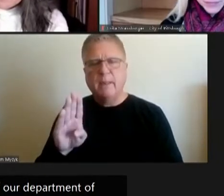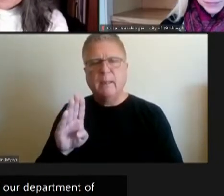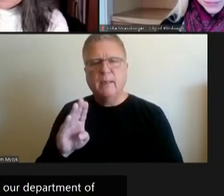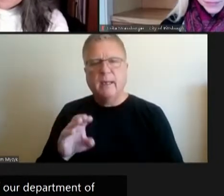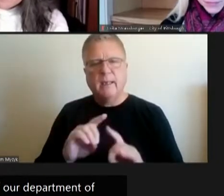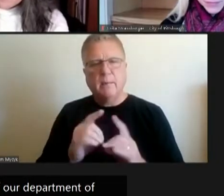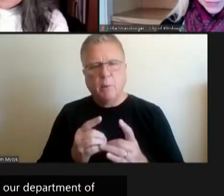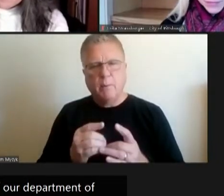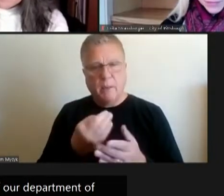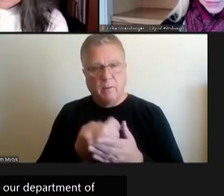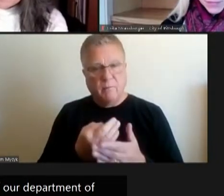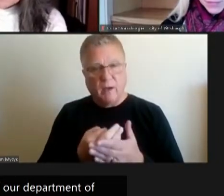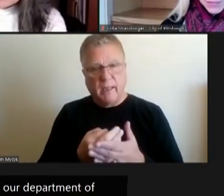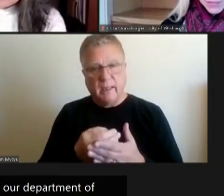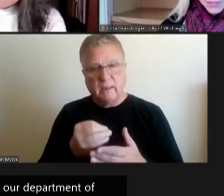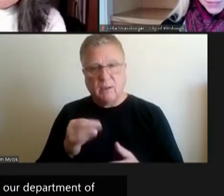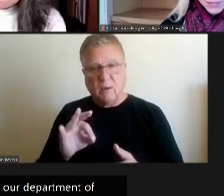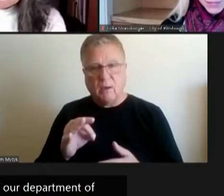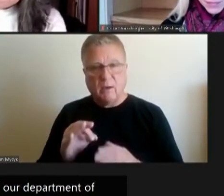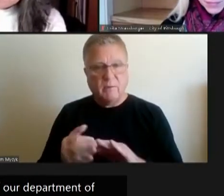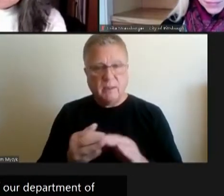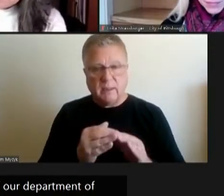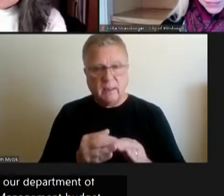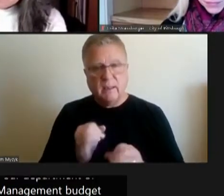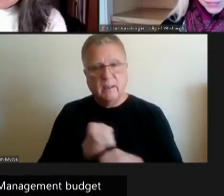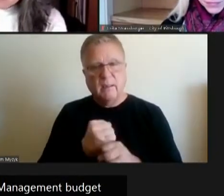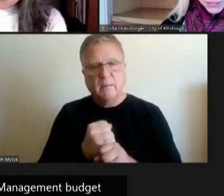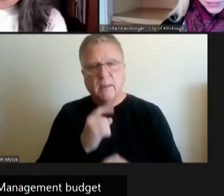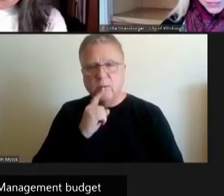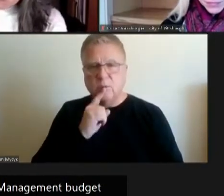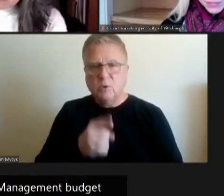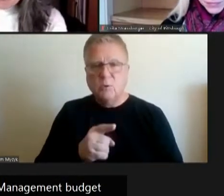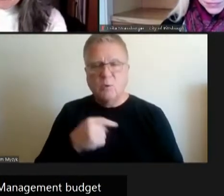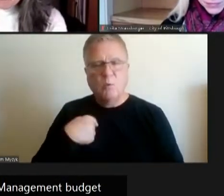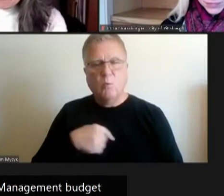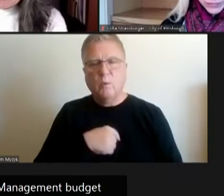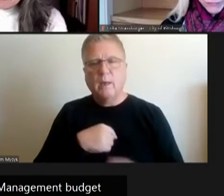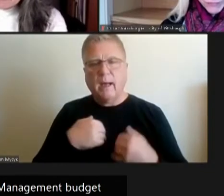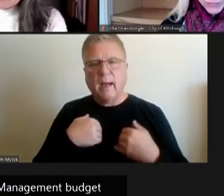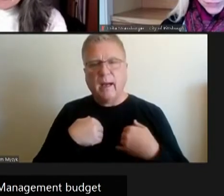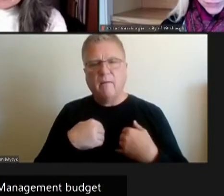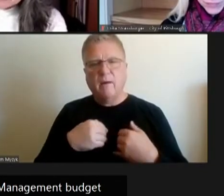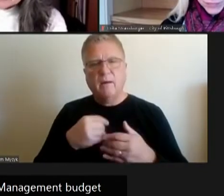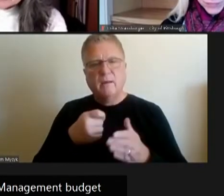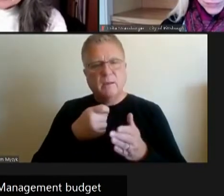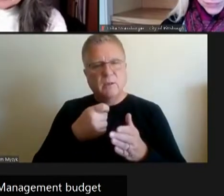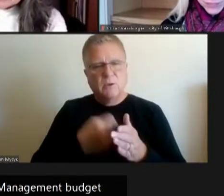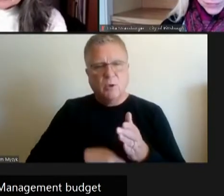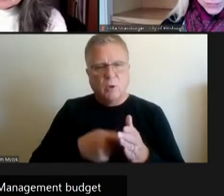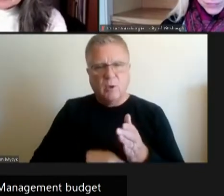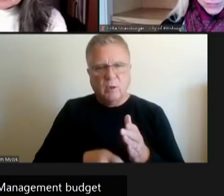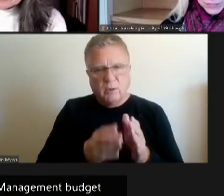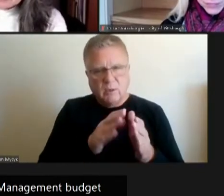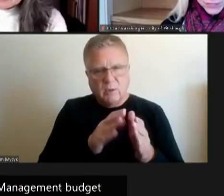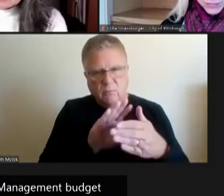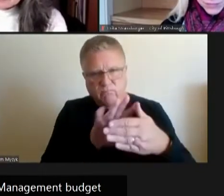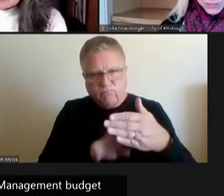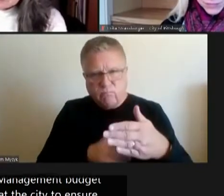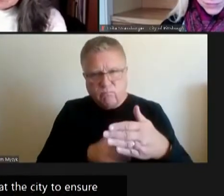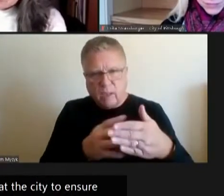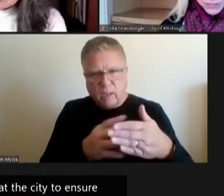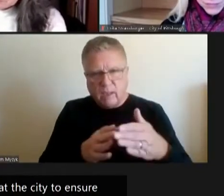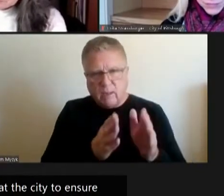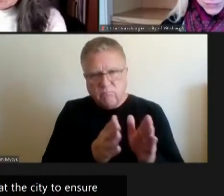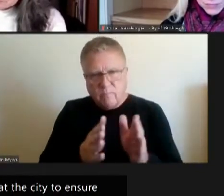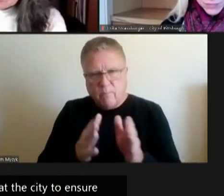of Finance at the city to ensure that we have both charges all lined out and then create an